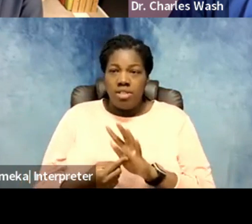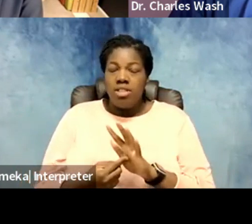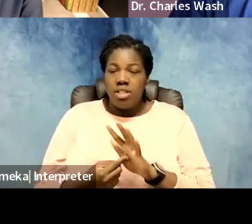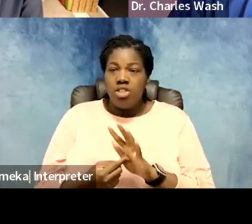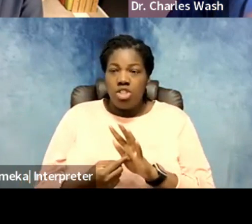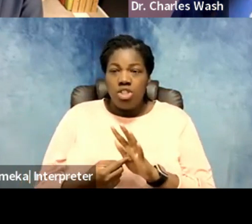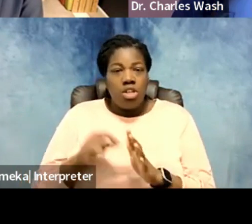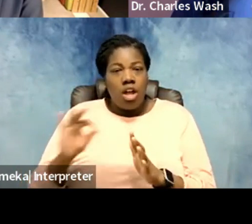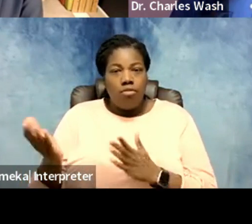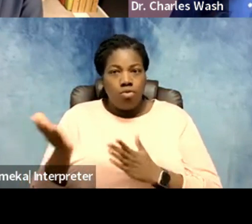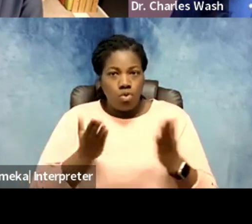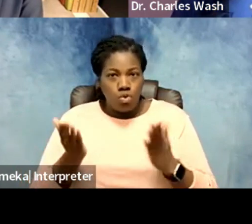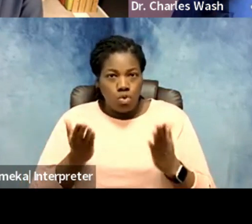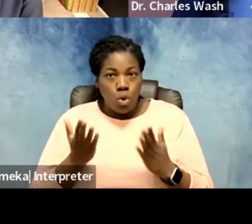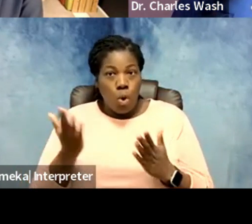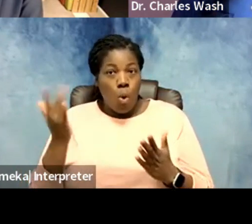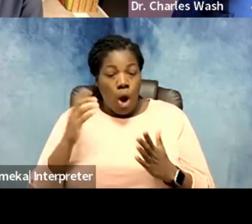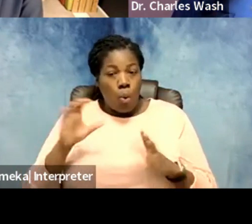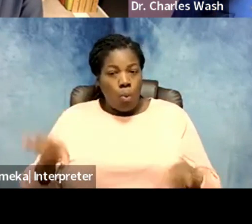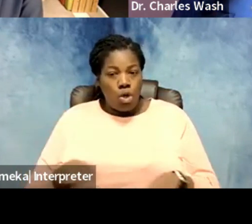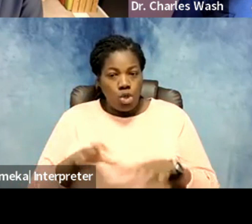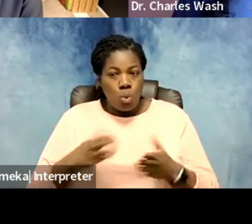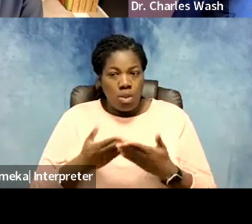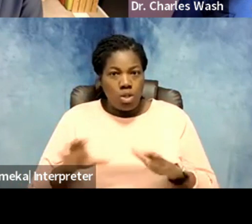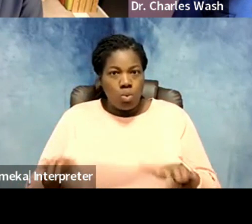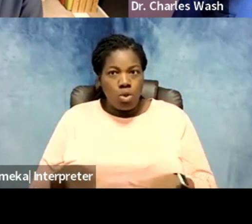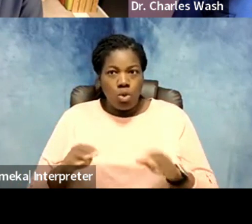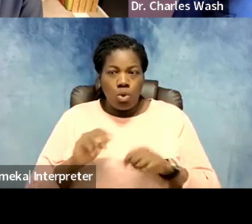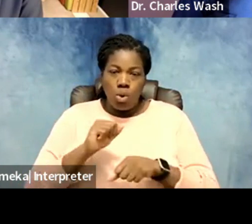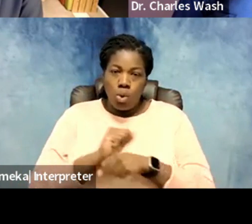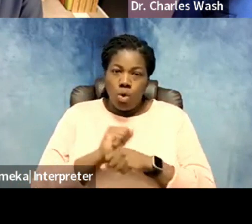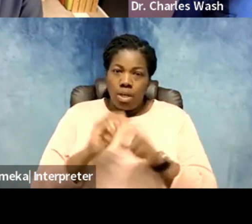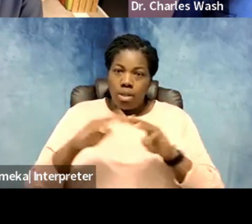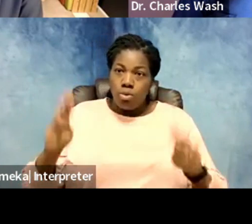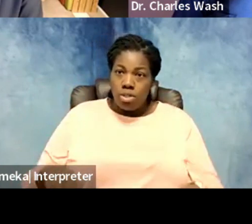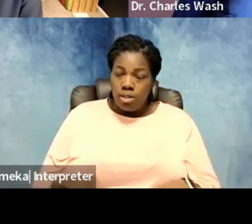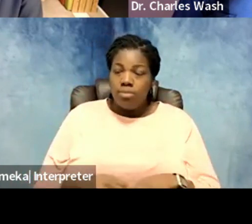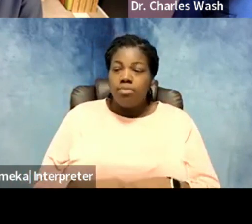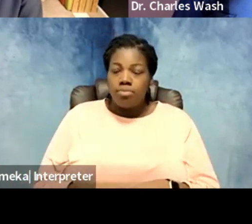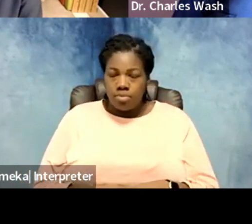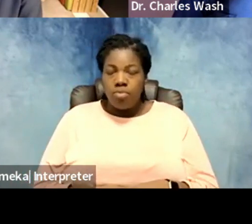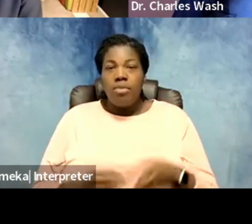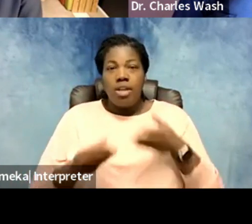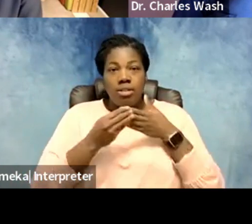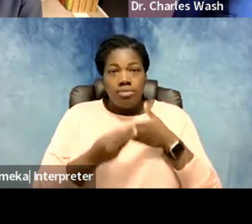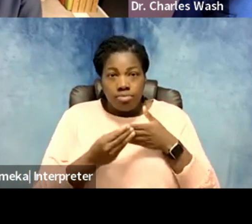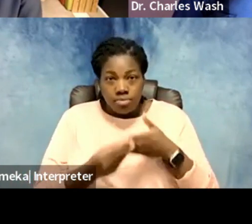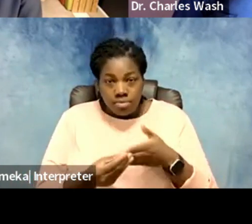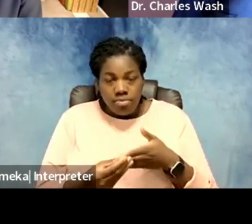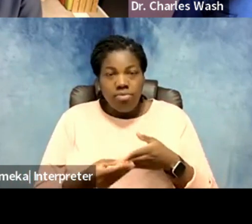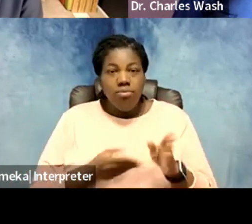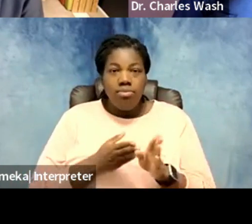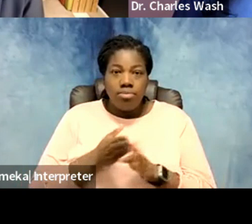of service and why we do what we do as museum officials, as museum leaders, as an